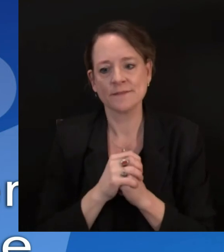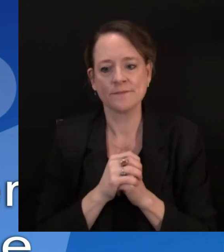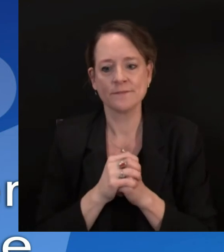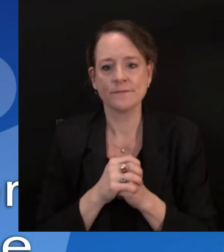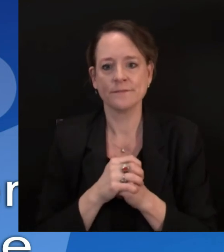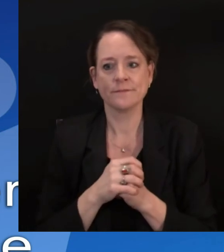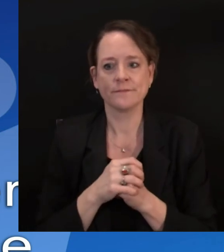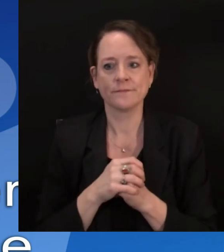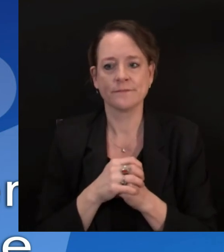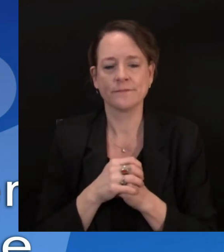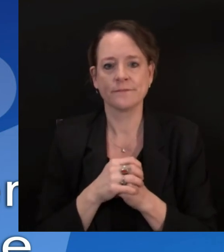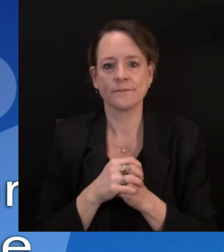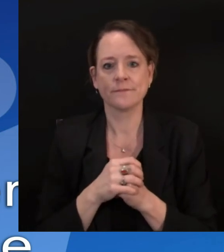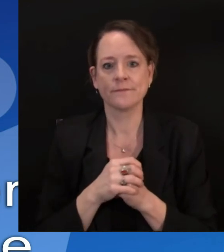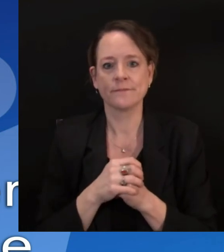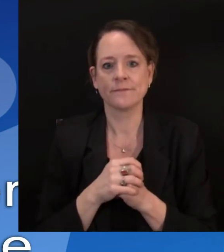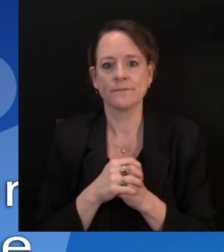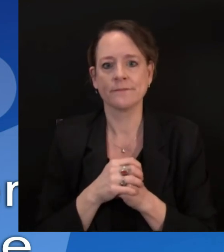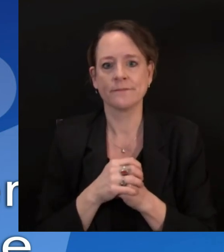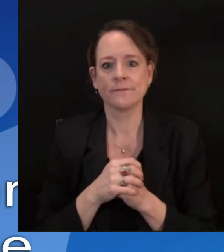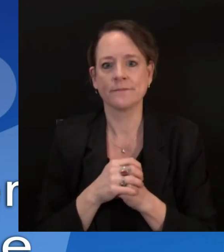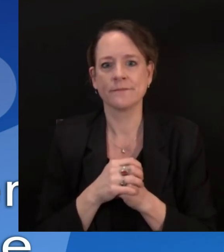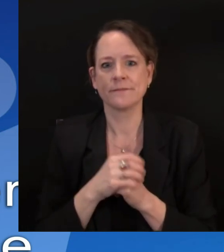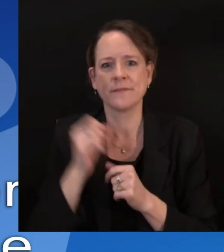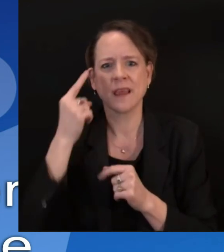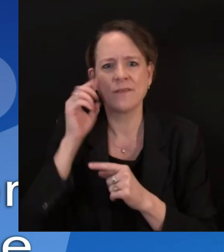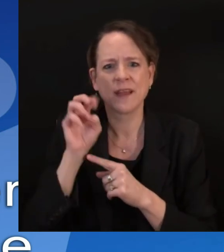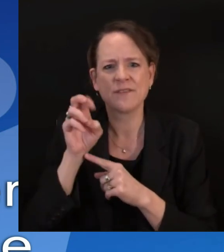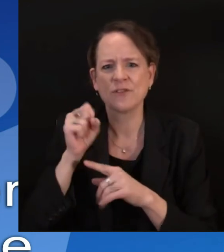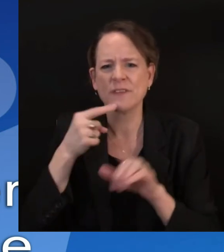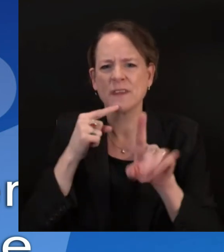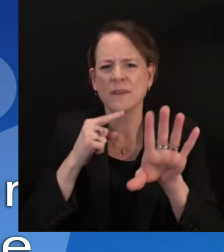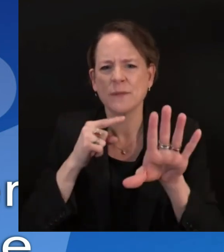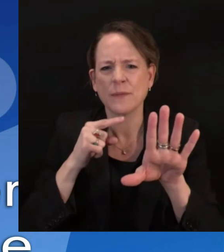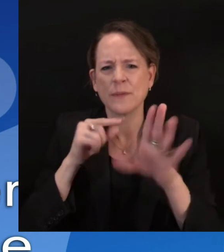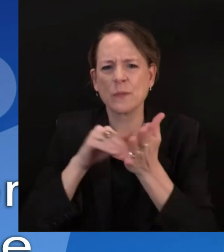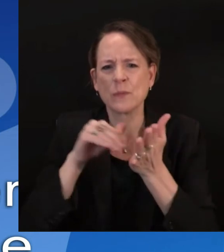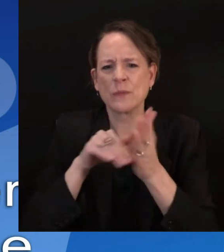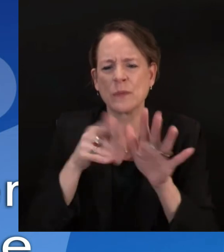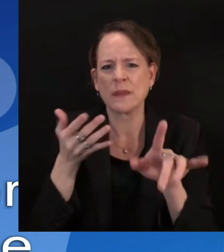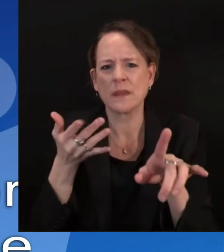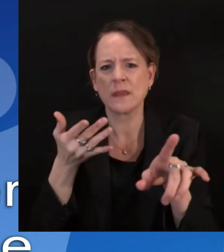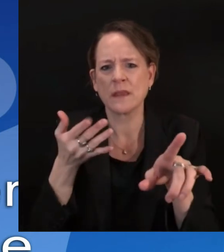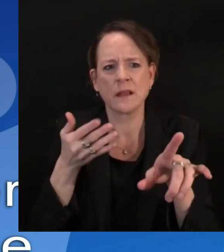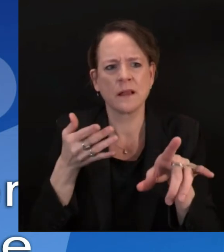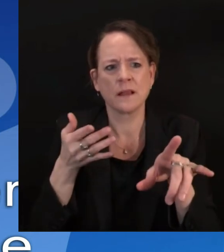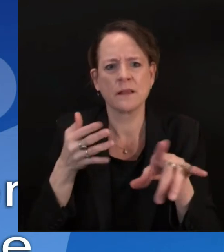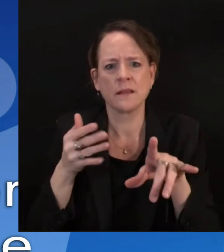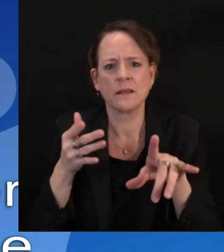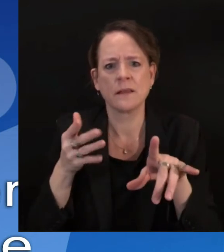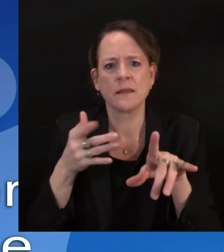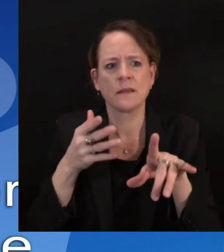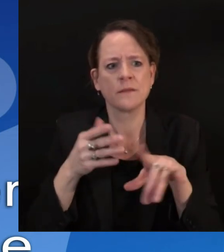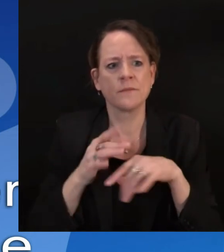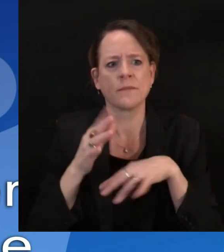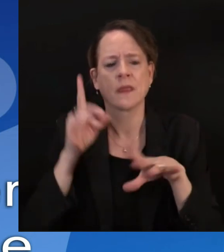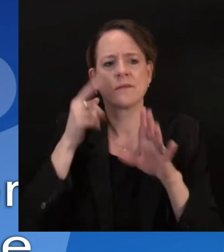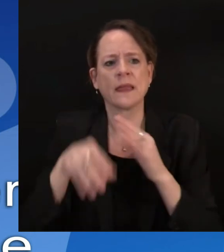Good afternoon. Excuse me, Amy. I just wanted to finish up the last question. I